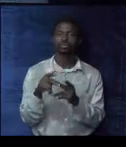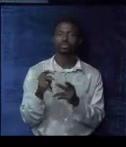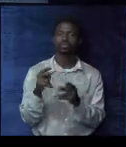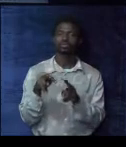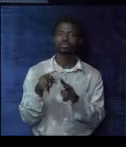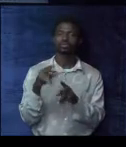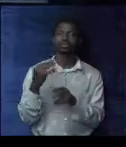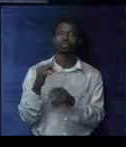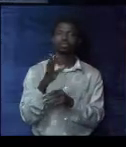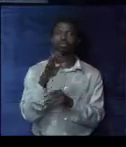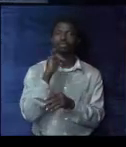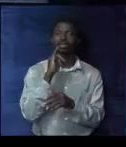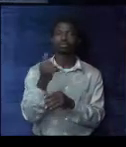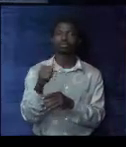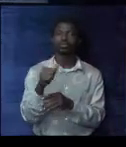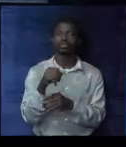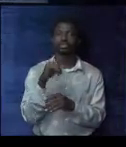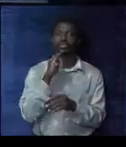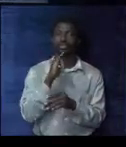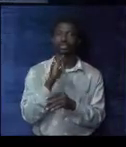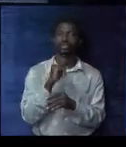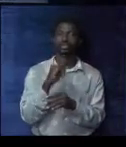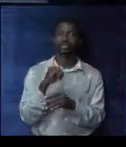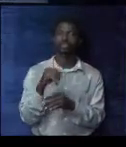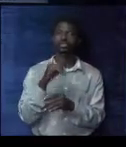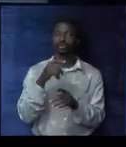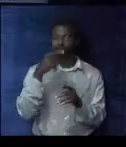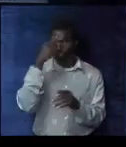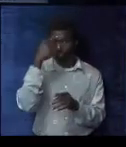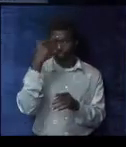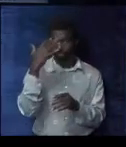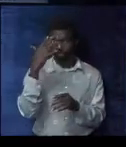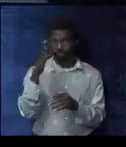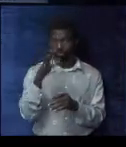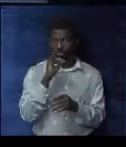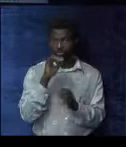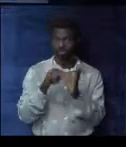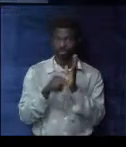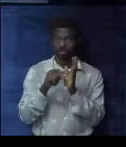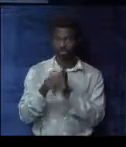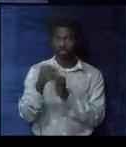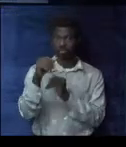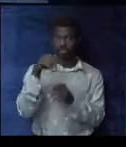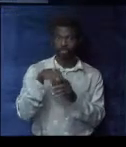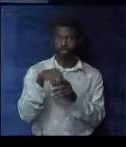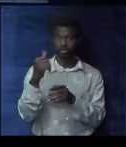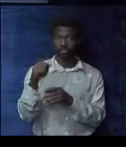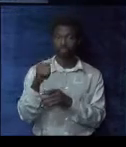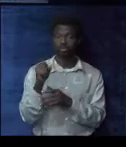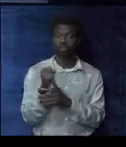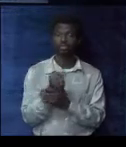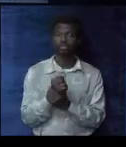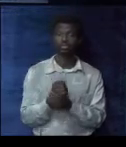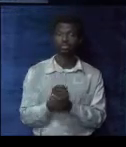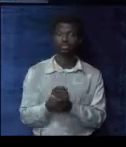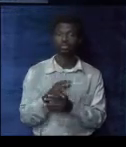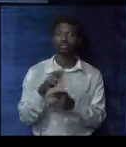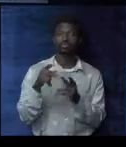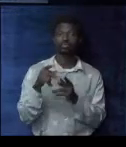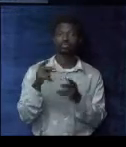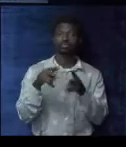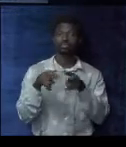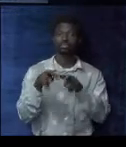place value of 5 is tens because 5 is counting 10 strips.